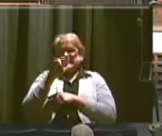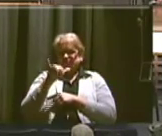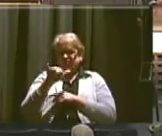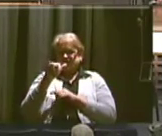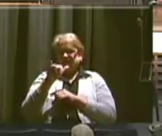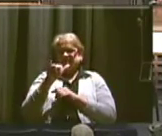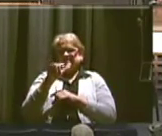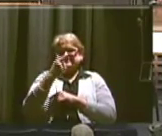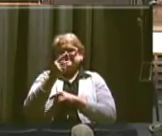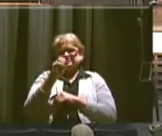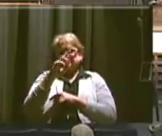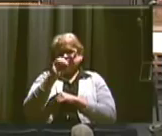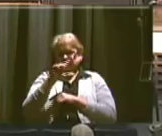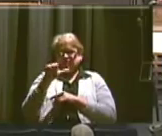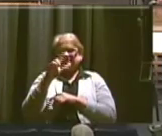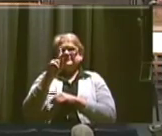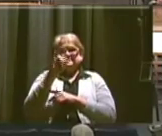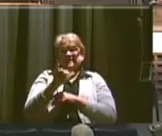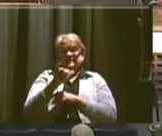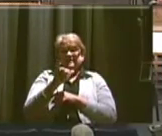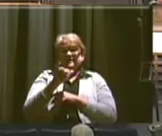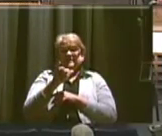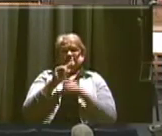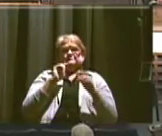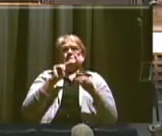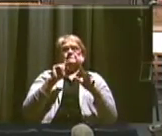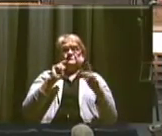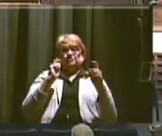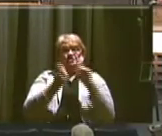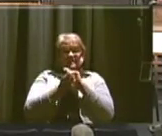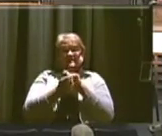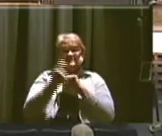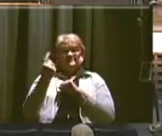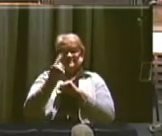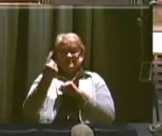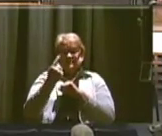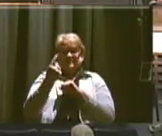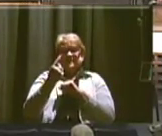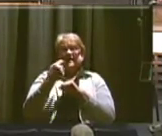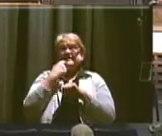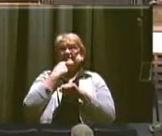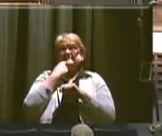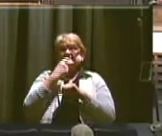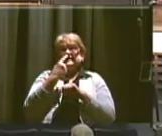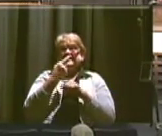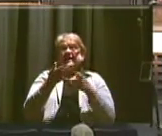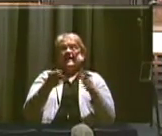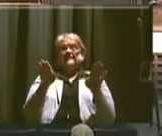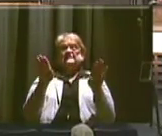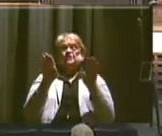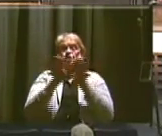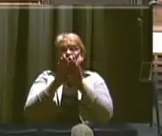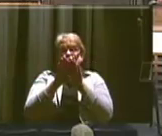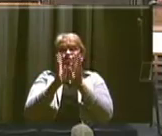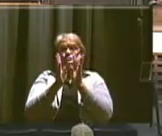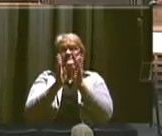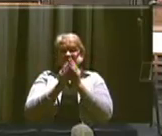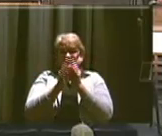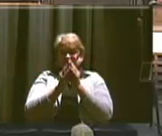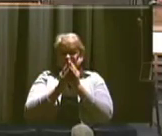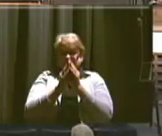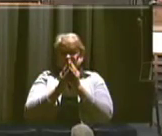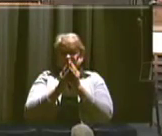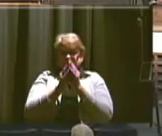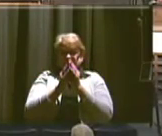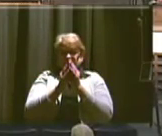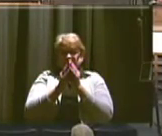school boards by ruling that in the closed session, which is the